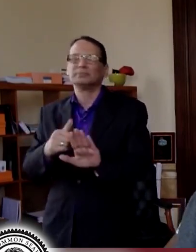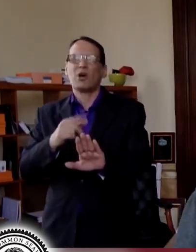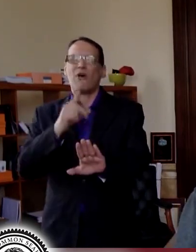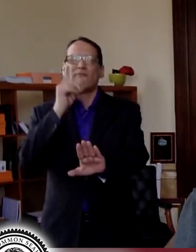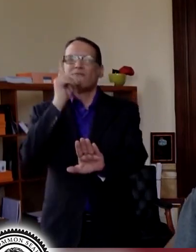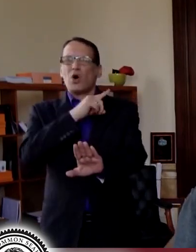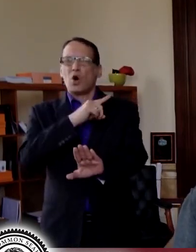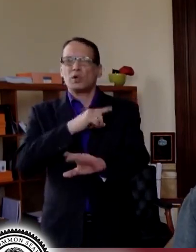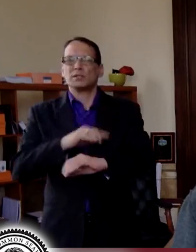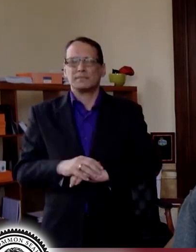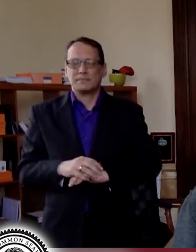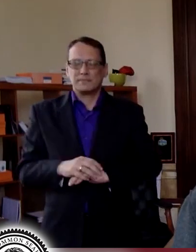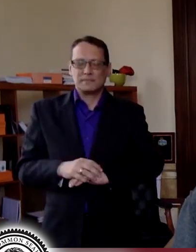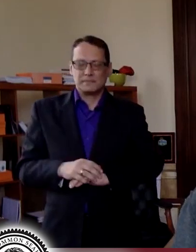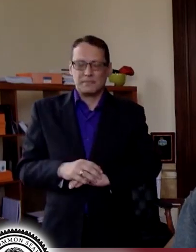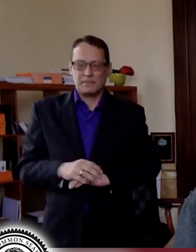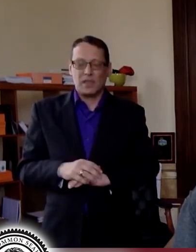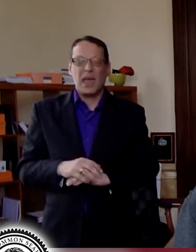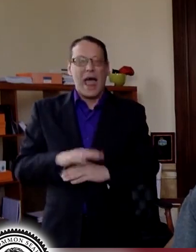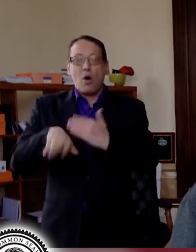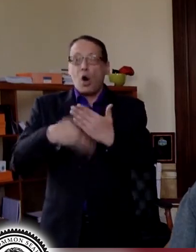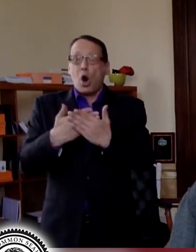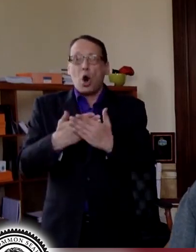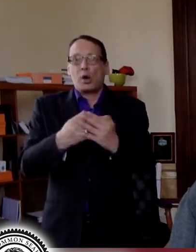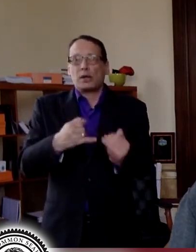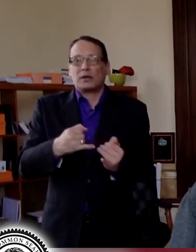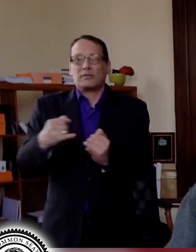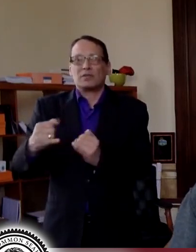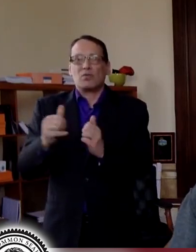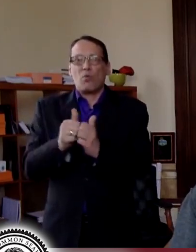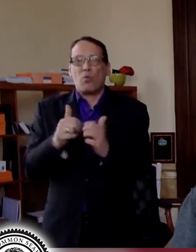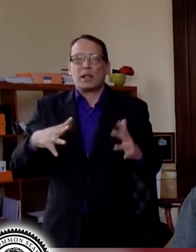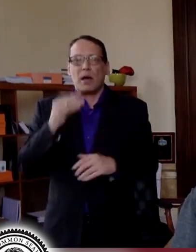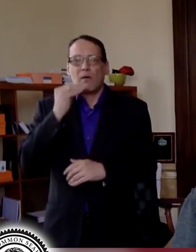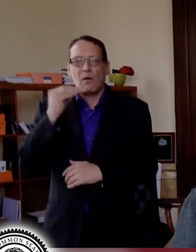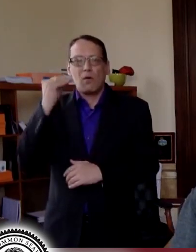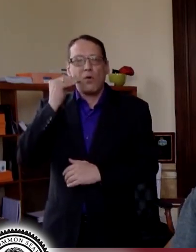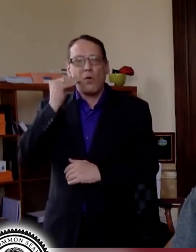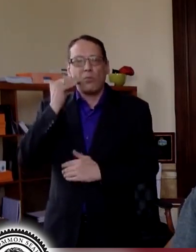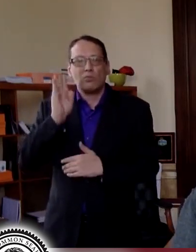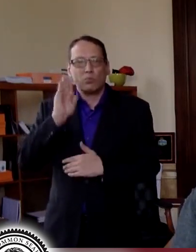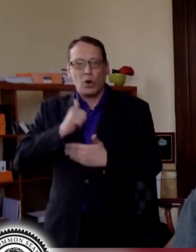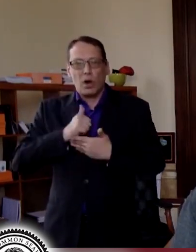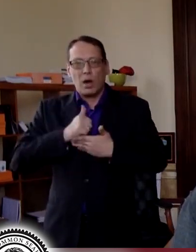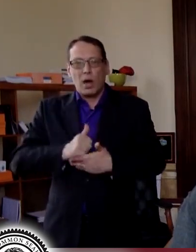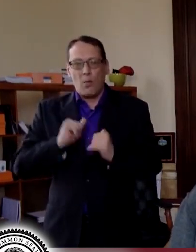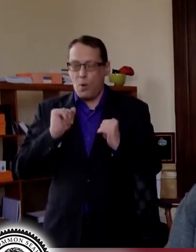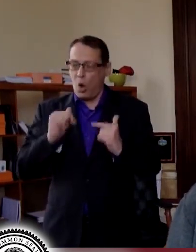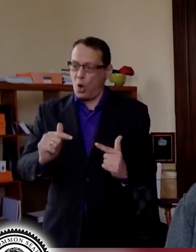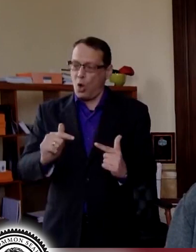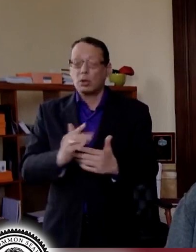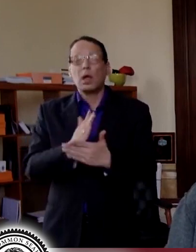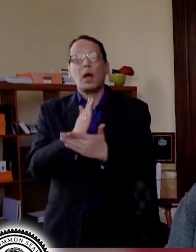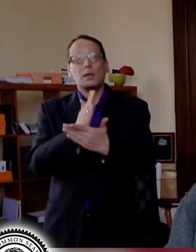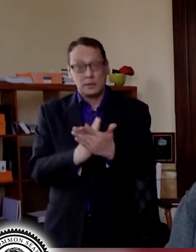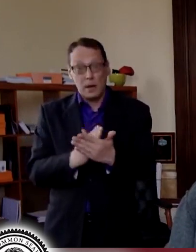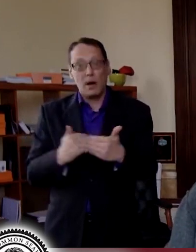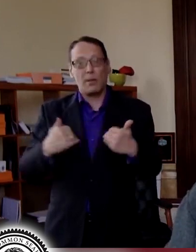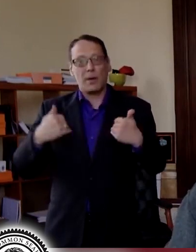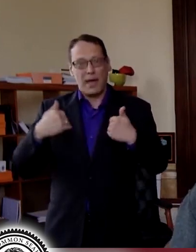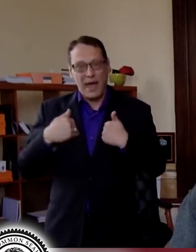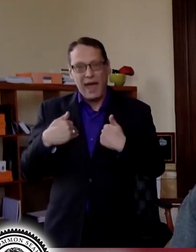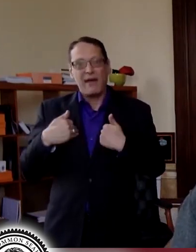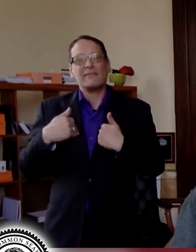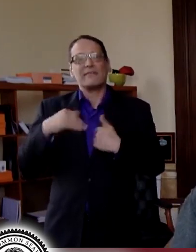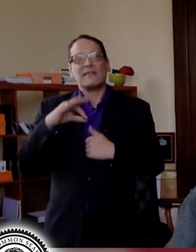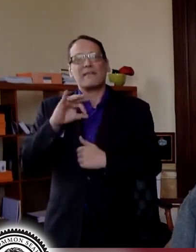all unhoused individuals. Some do have felony convictions. Now,